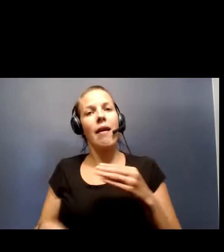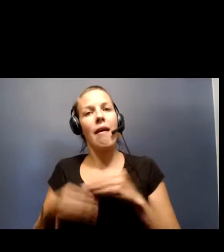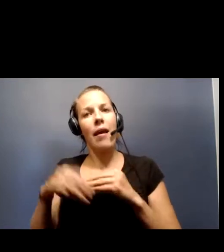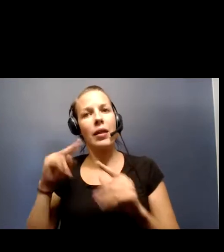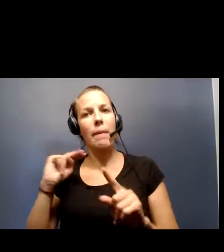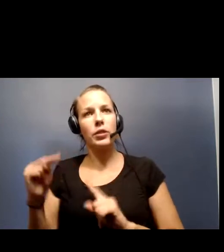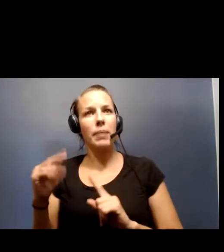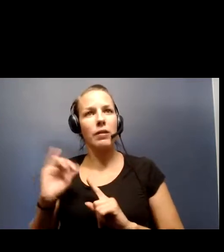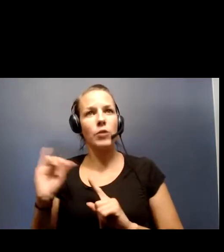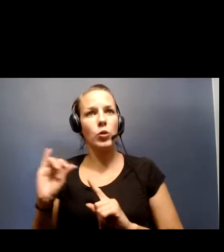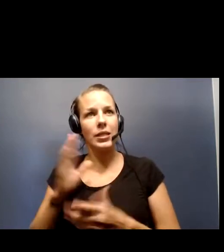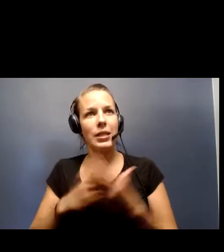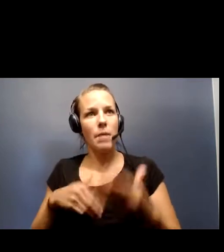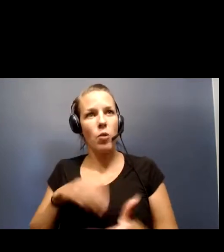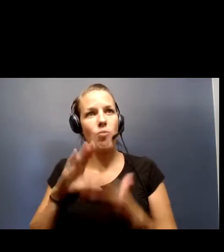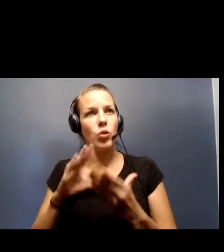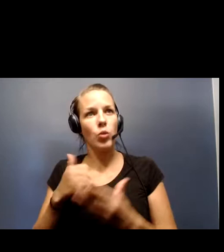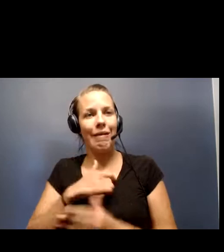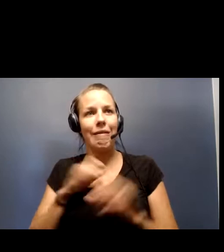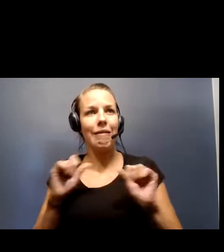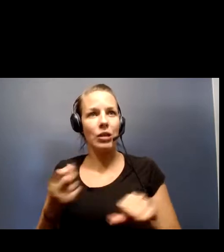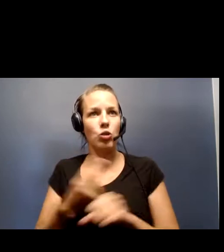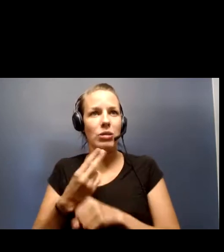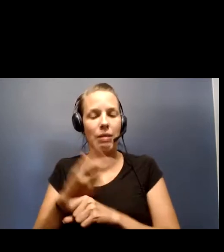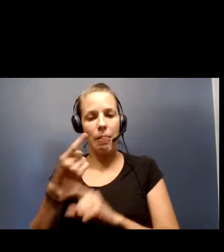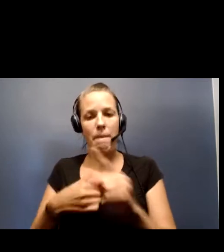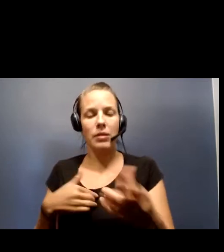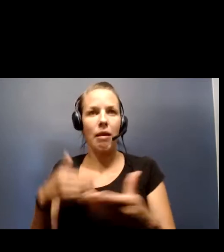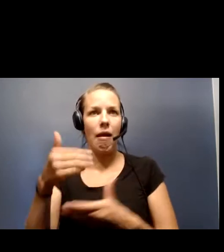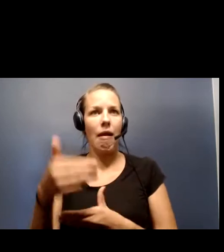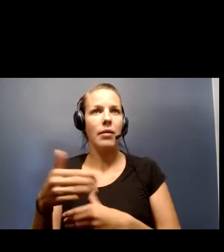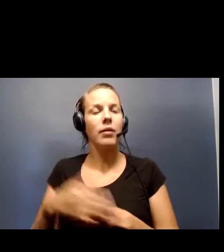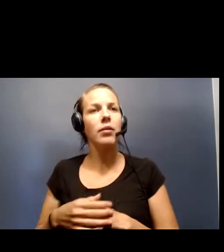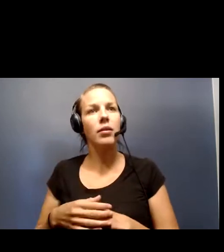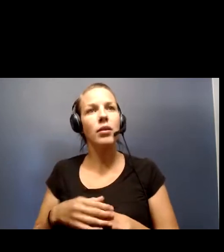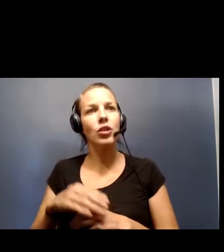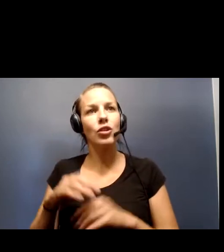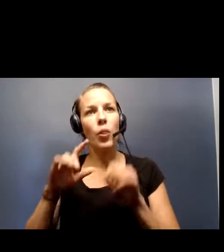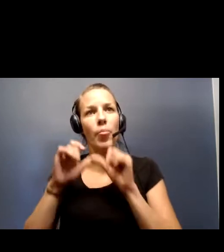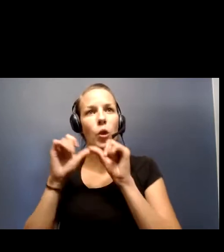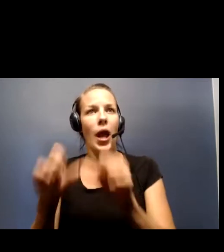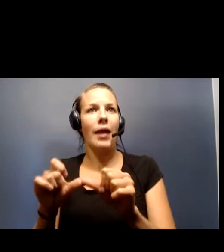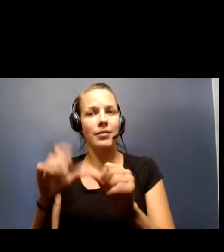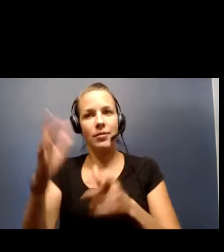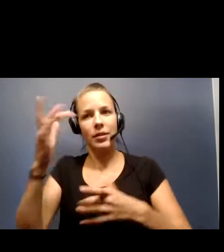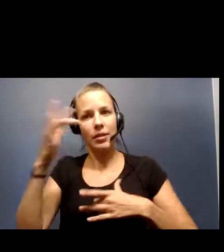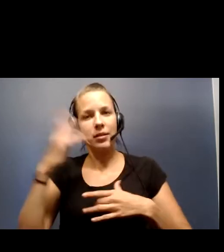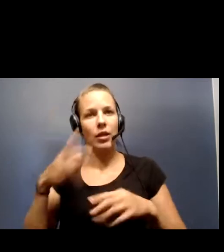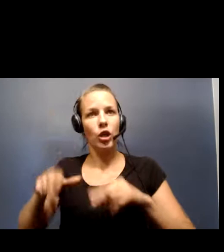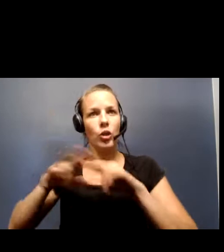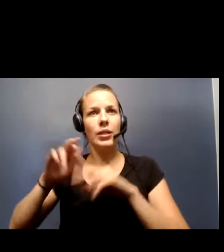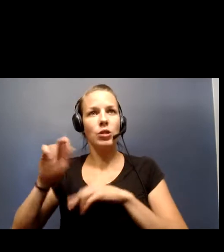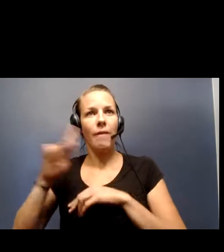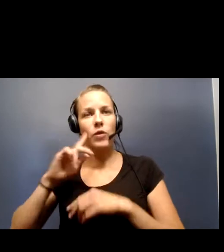perspective of some approaches that we can use in the months ahead. So the chronic conditions that increase risk for severe